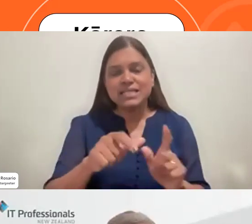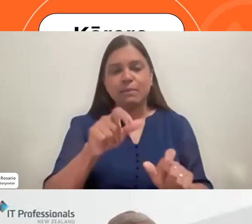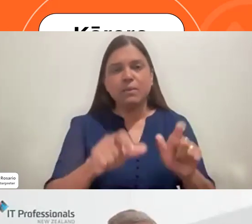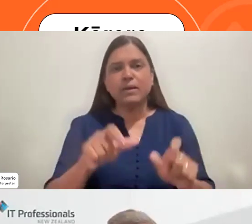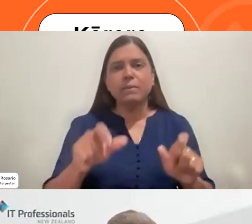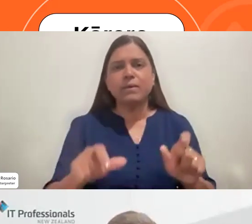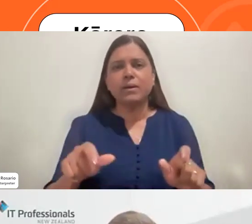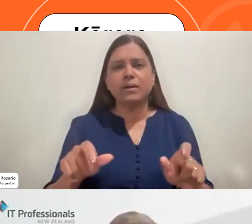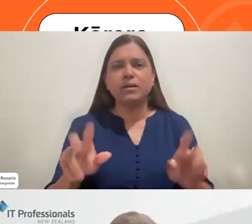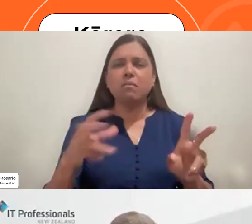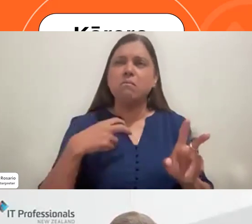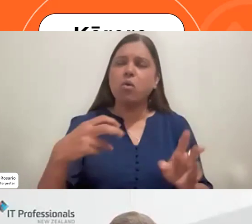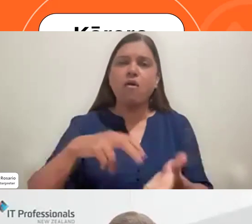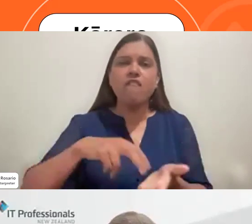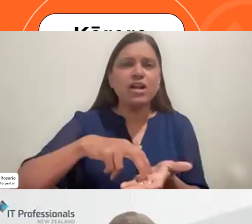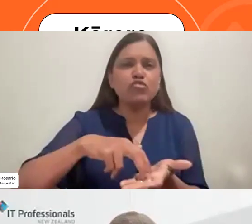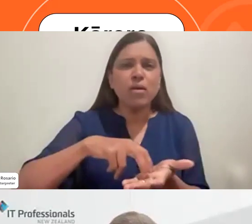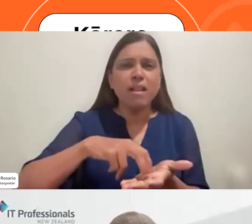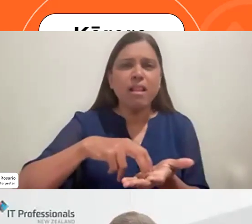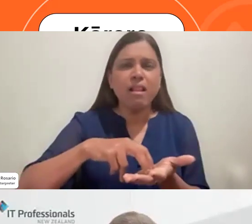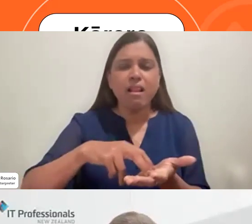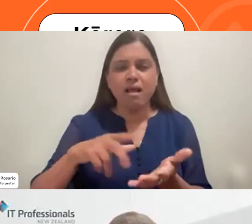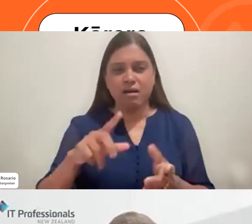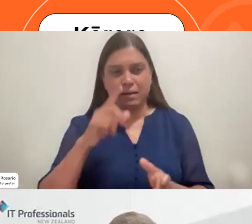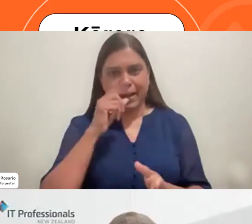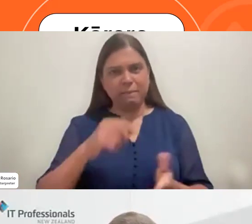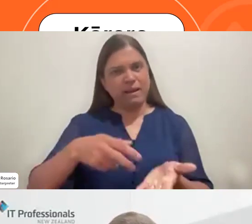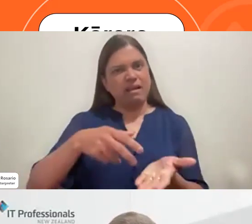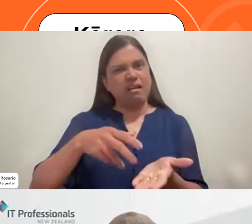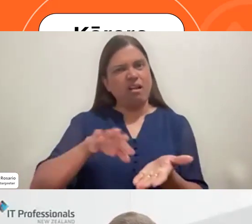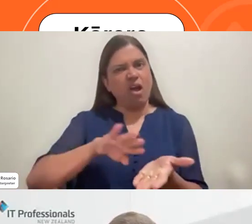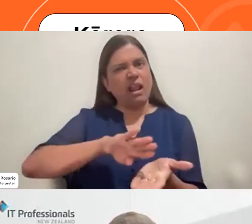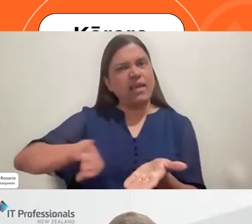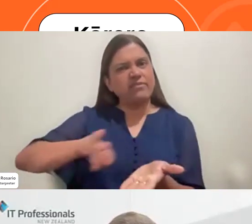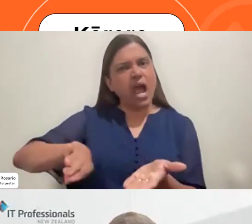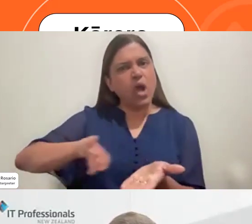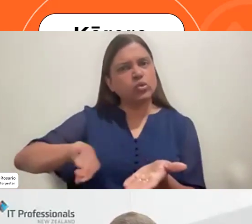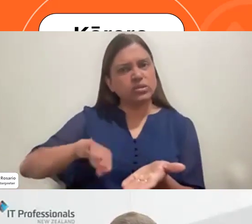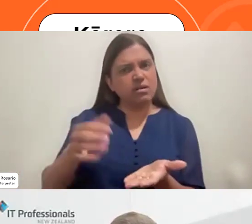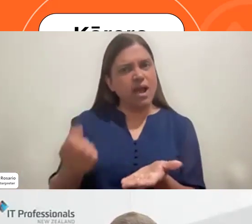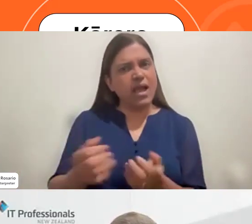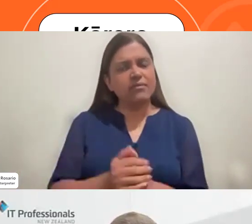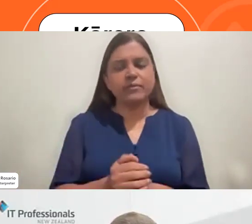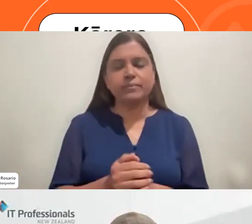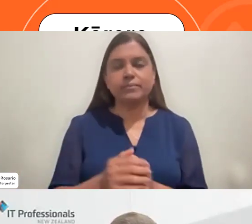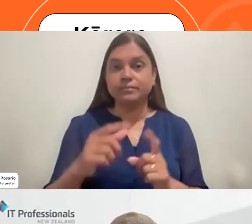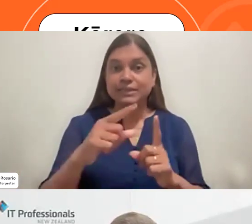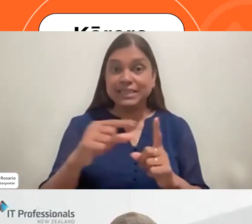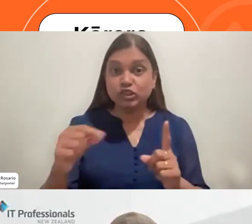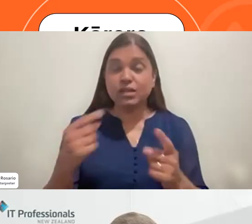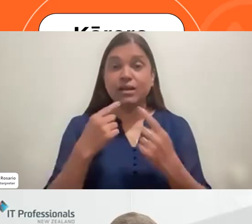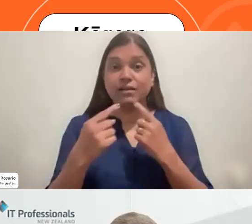vulnerable for being left out in this arena. Digital and information systems are